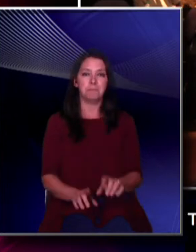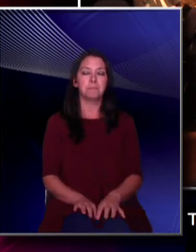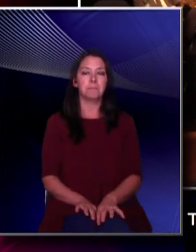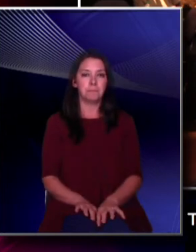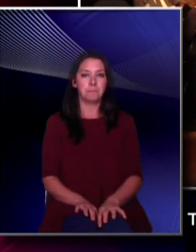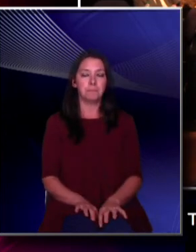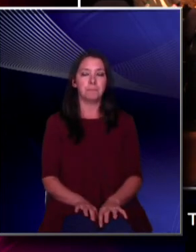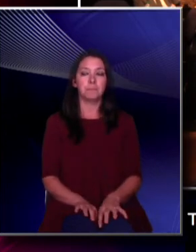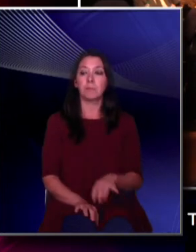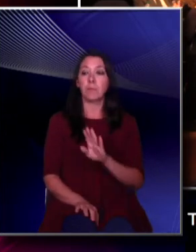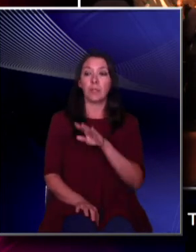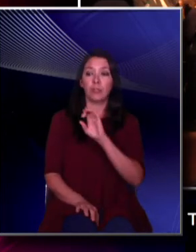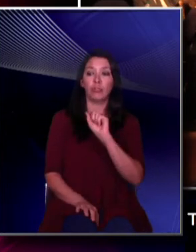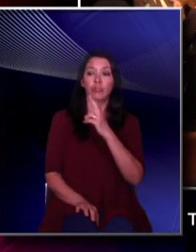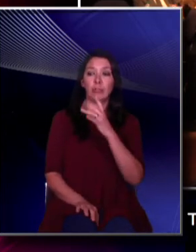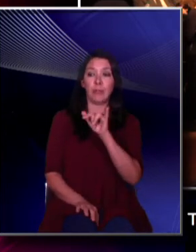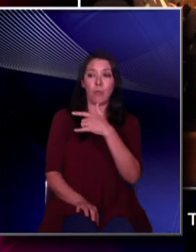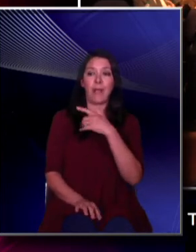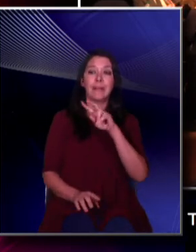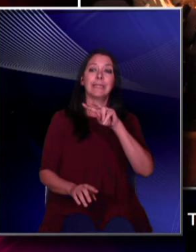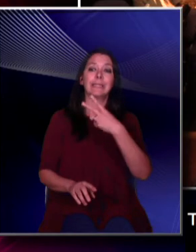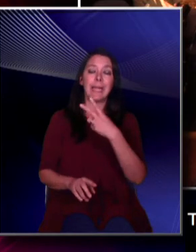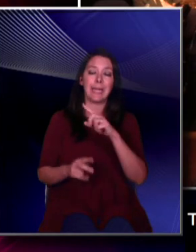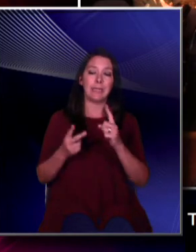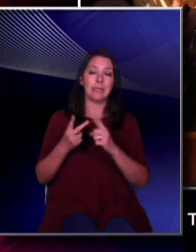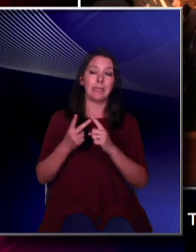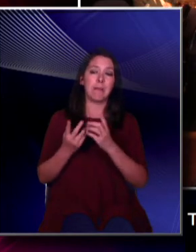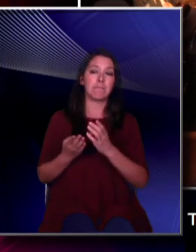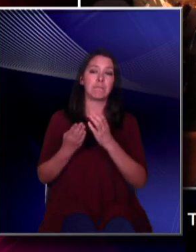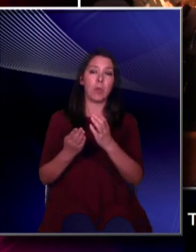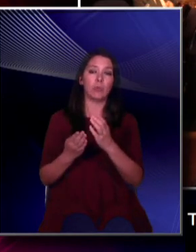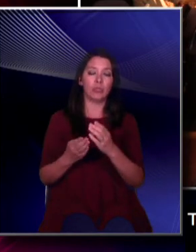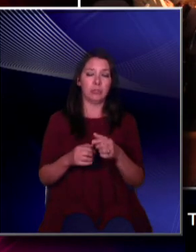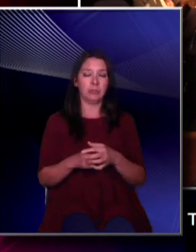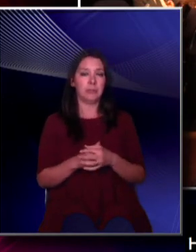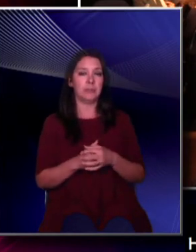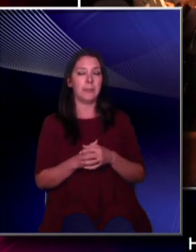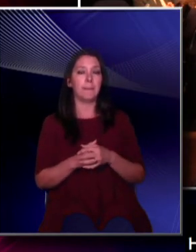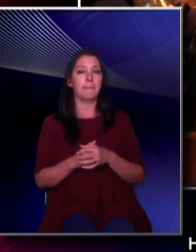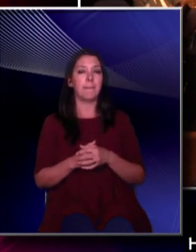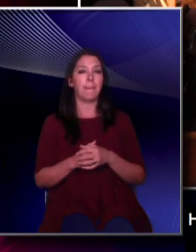Shelley, did you have a second motion for those other consent agenda items?